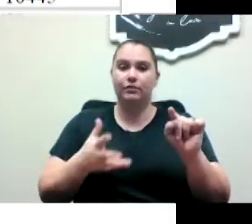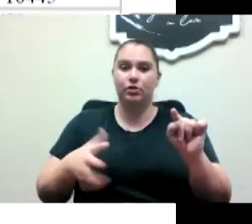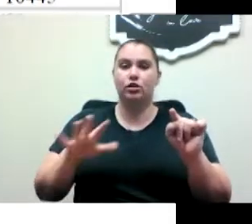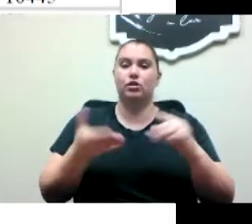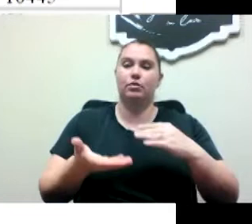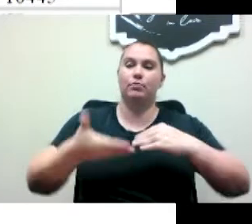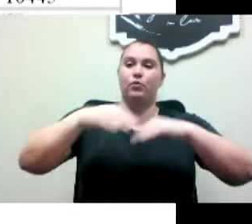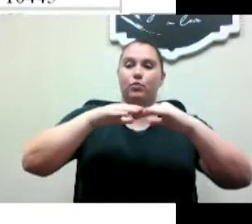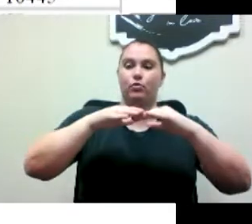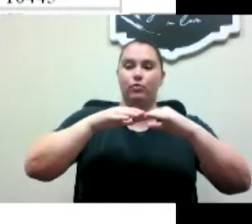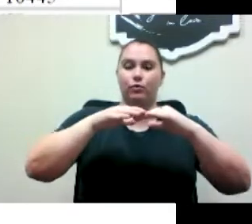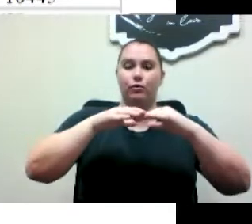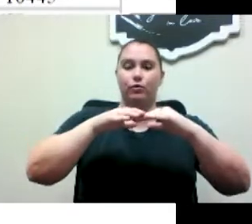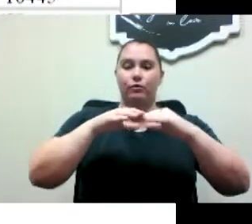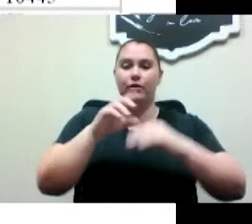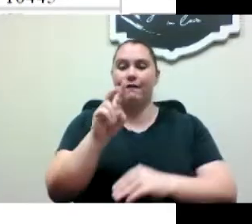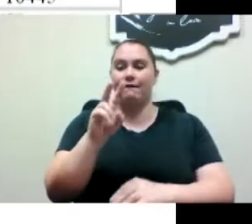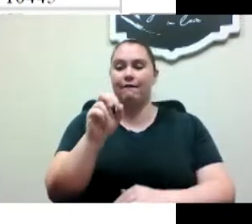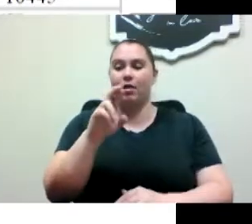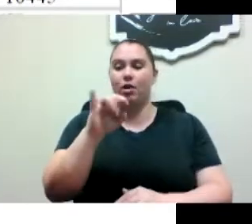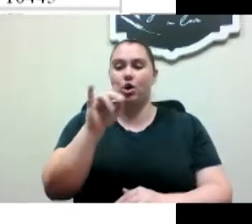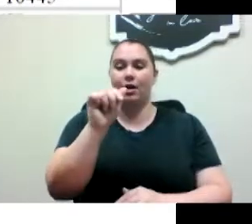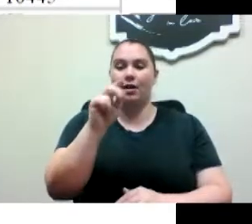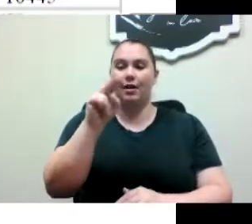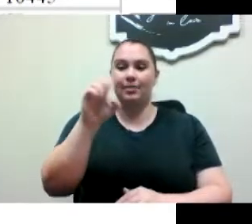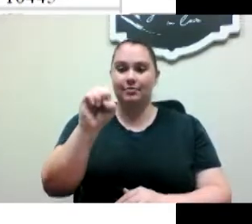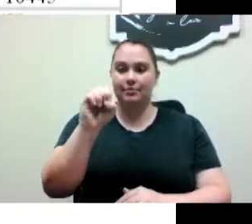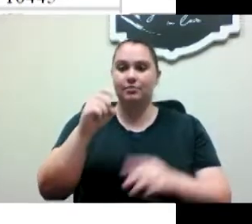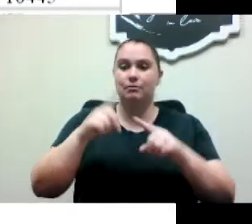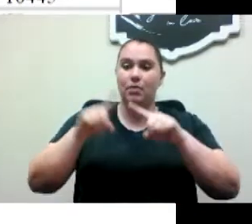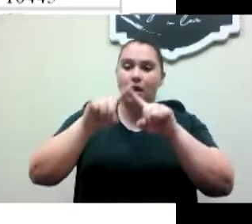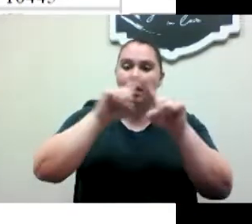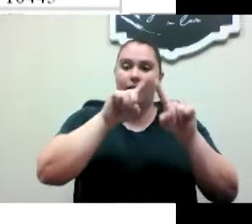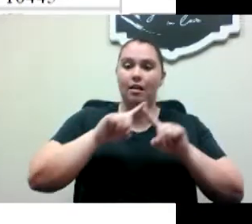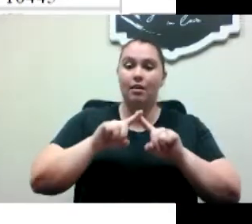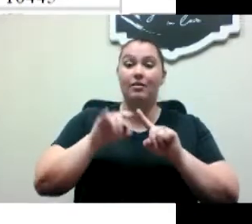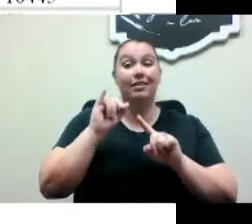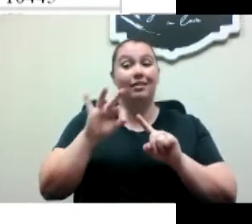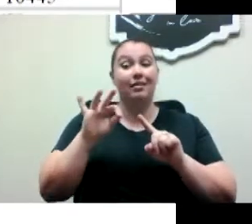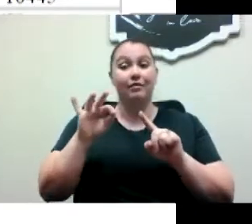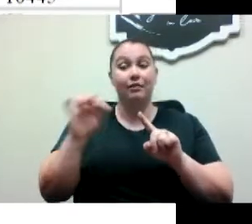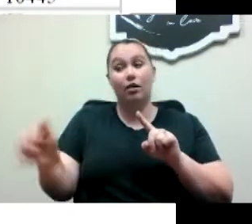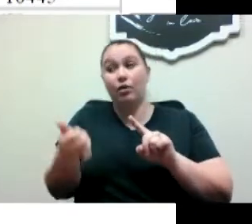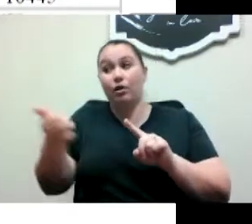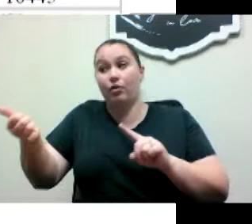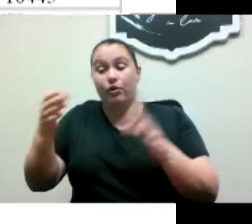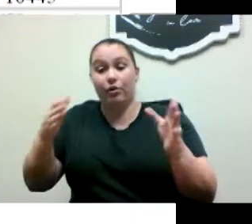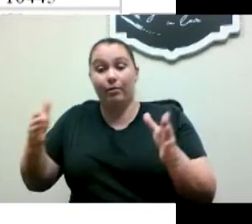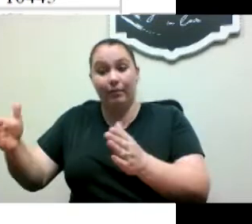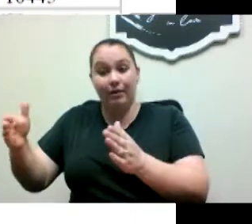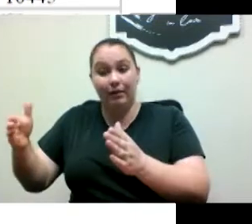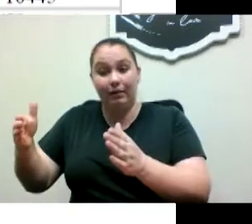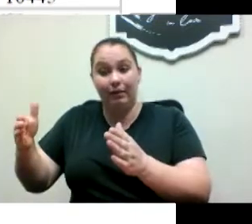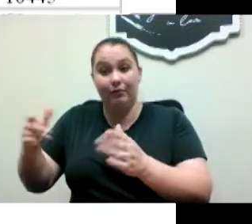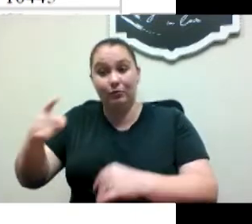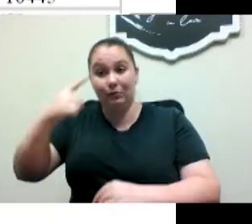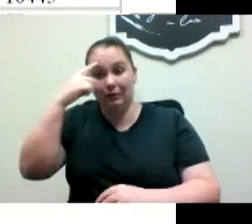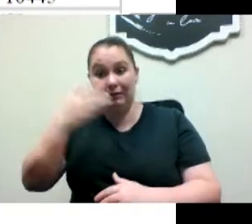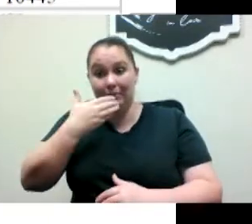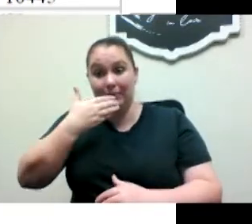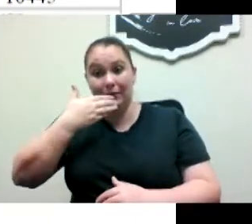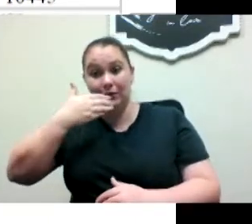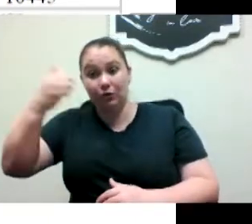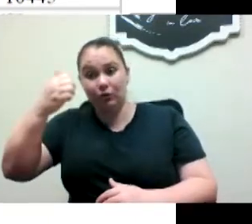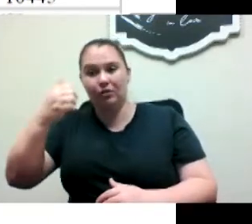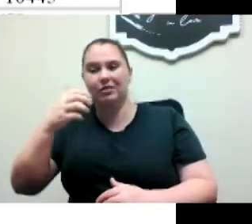to address those split election precincts. Had it gone the other way, and it does slightly in the